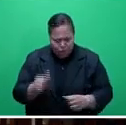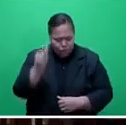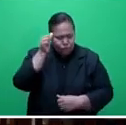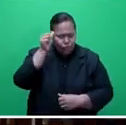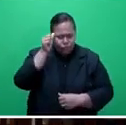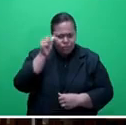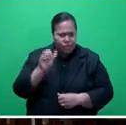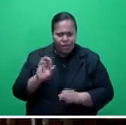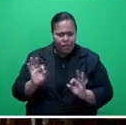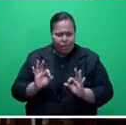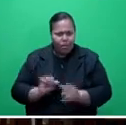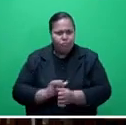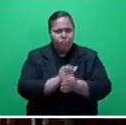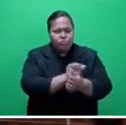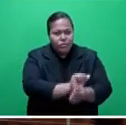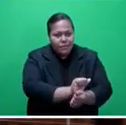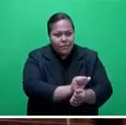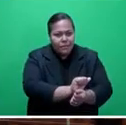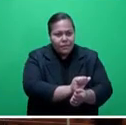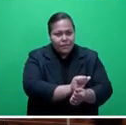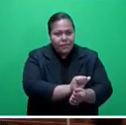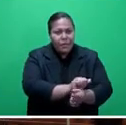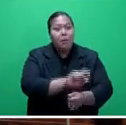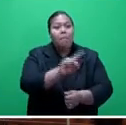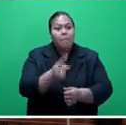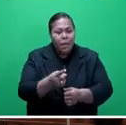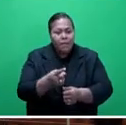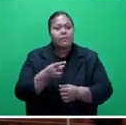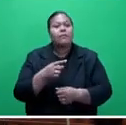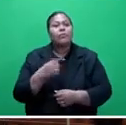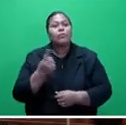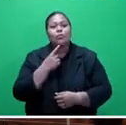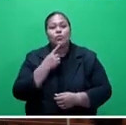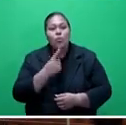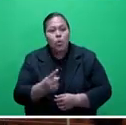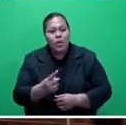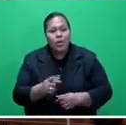to prison except on the orders of